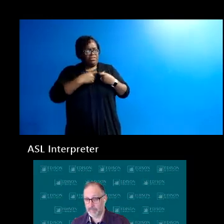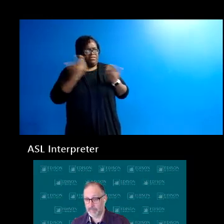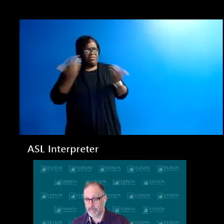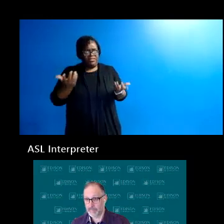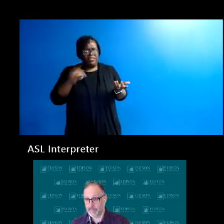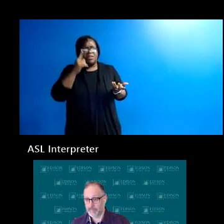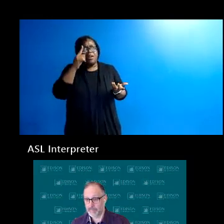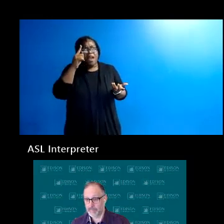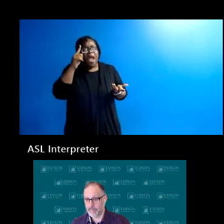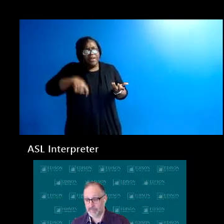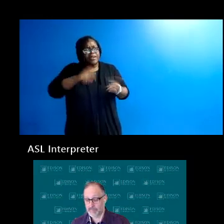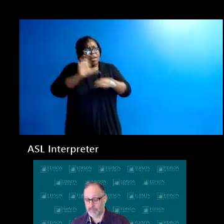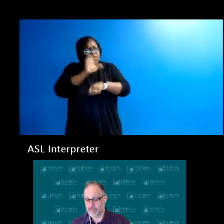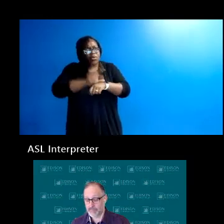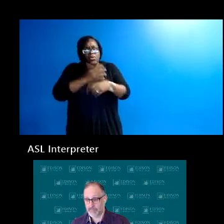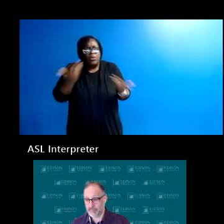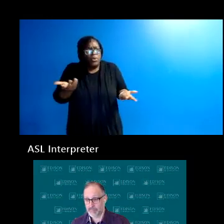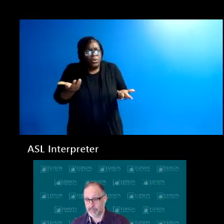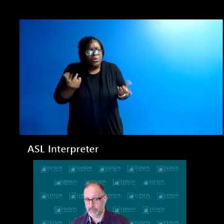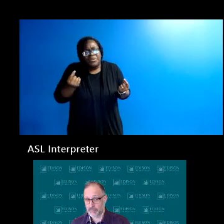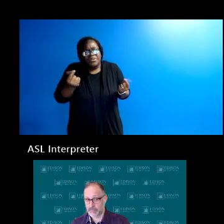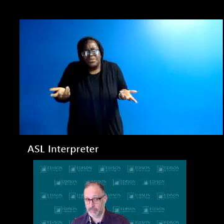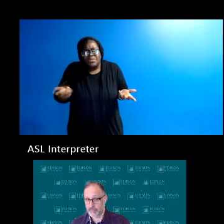a computer. What is one to do?